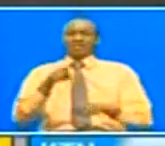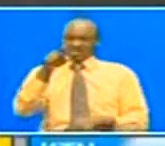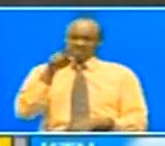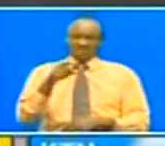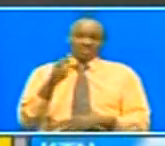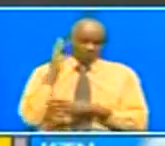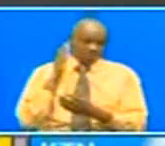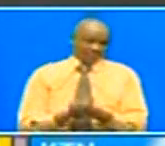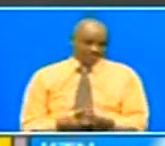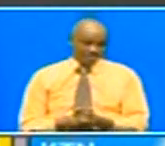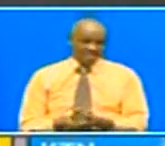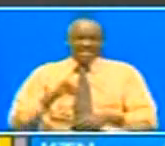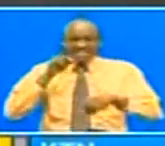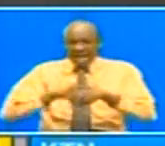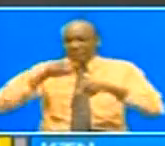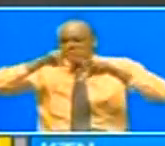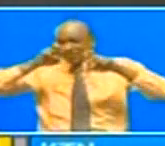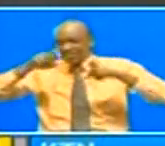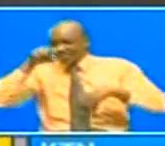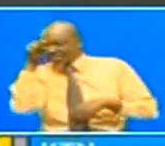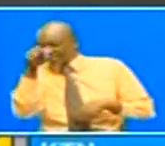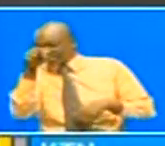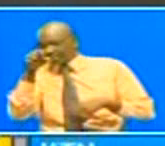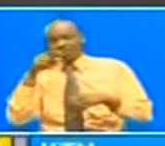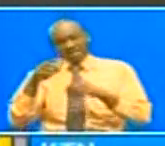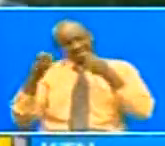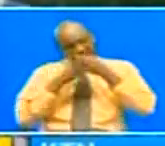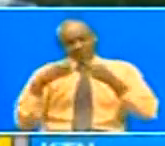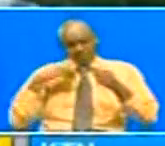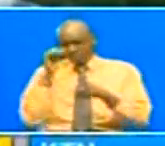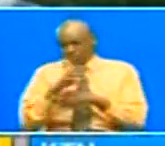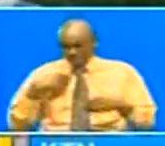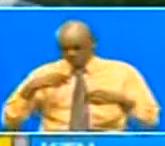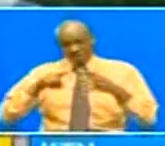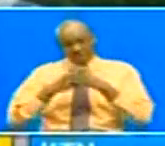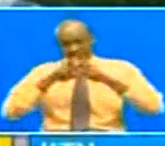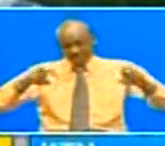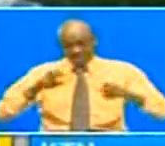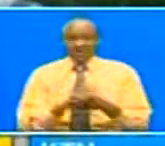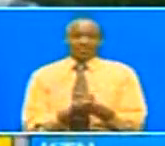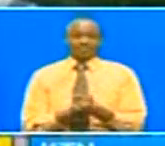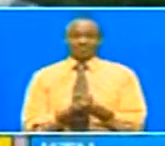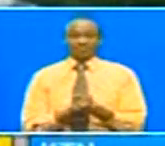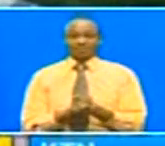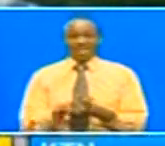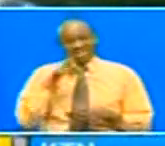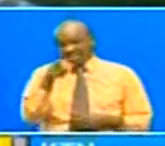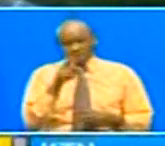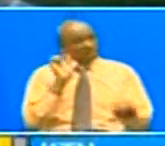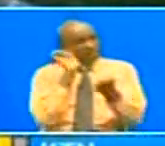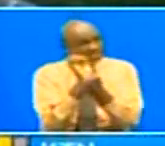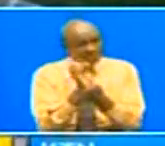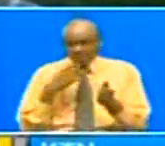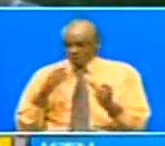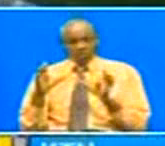As investigations into the conduct of the interdicted officers get underway, I don't think it is a punishment or a